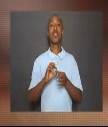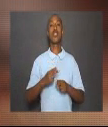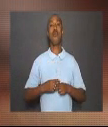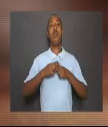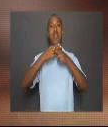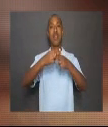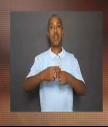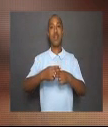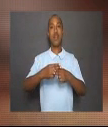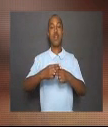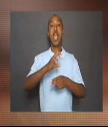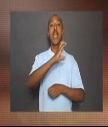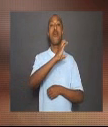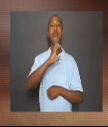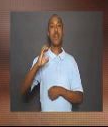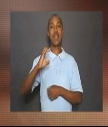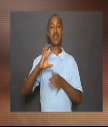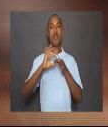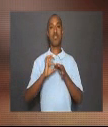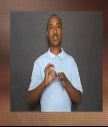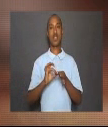called a covalent bond.